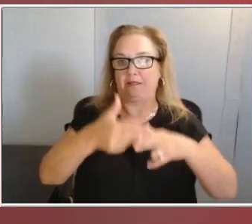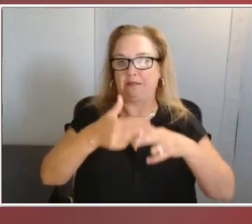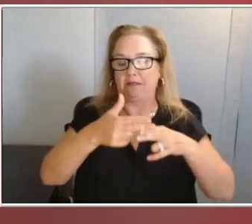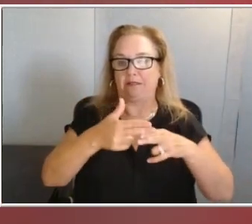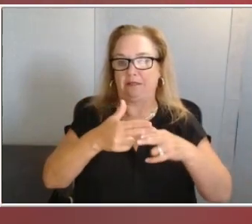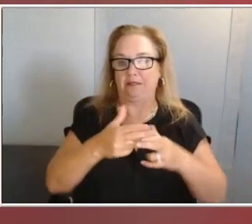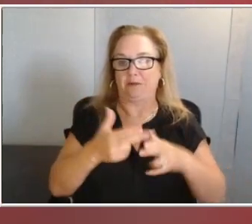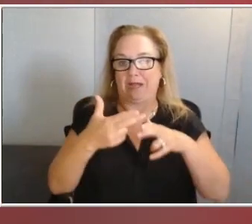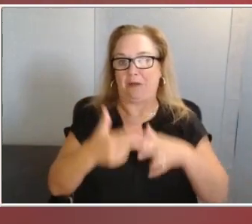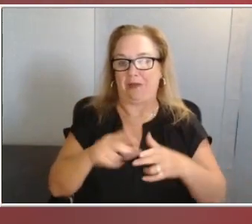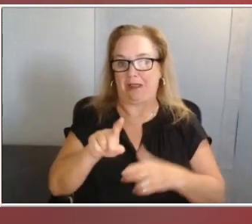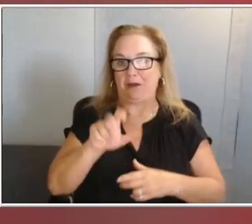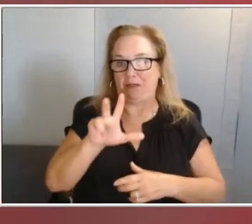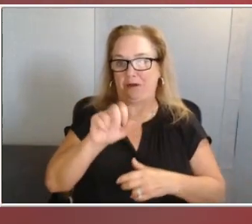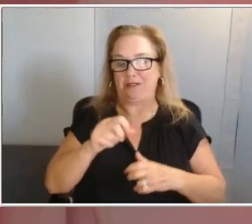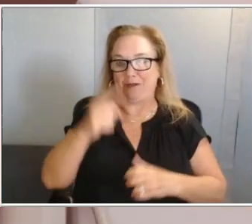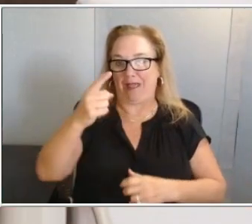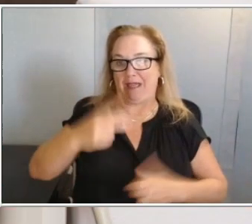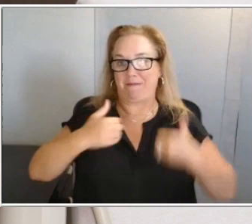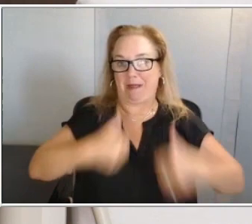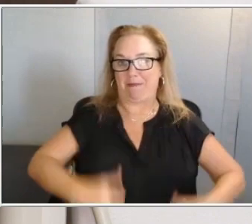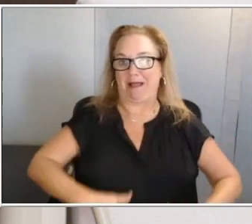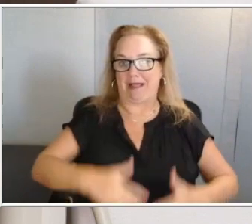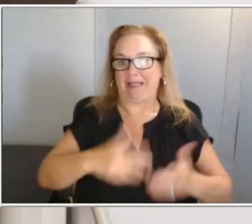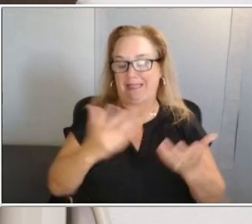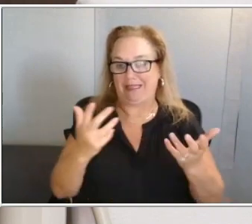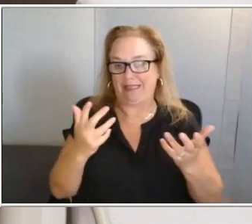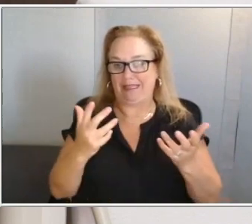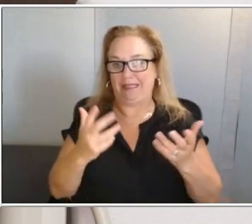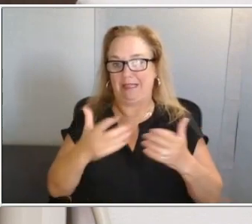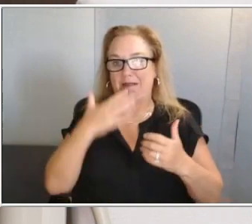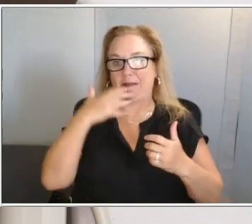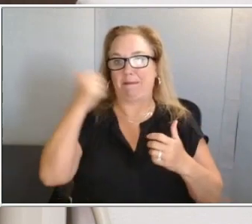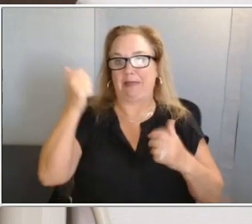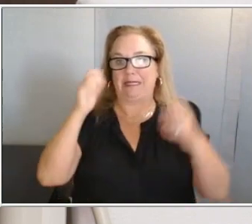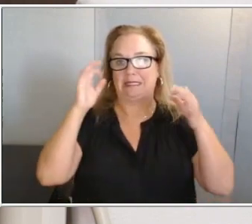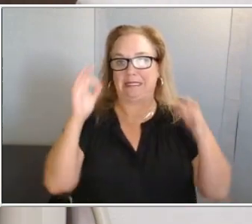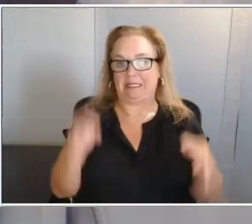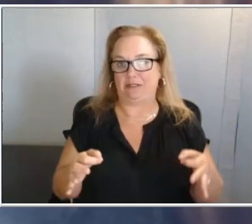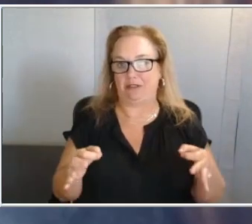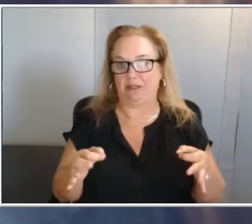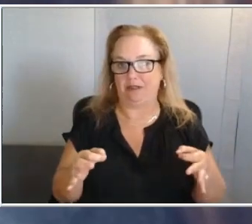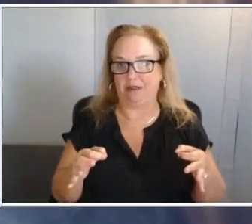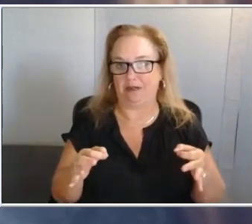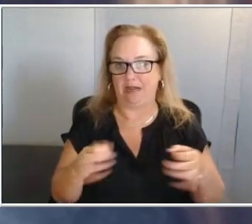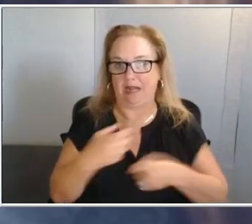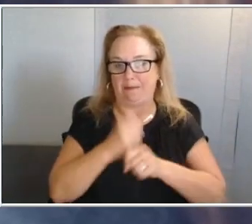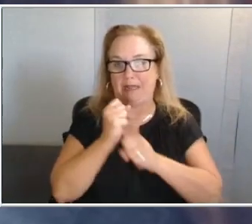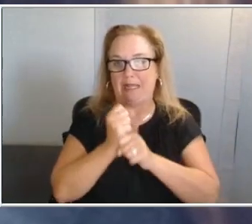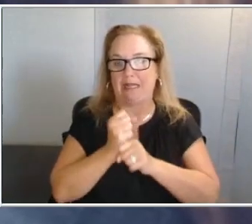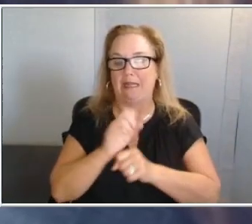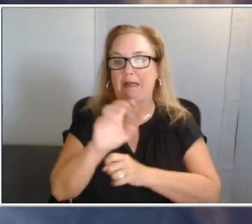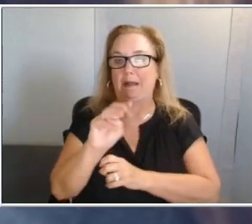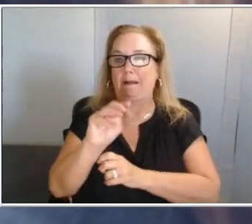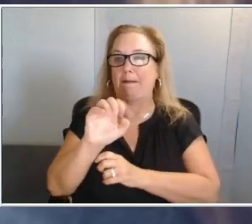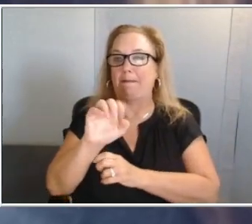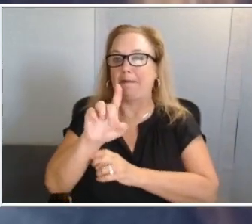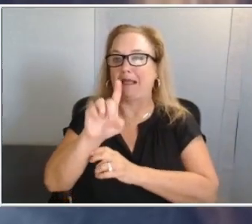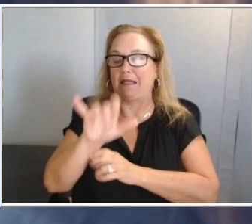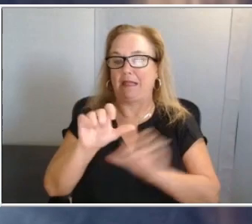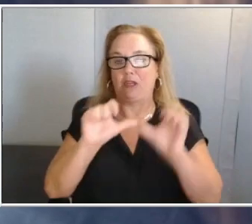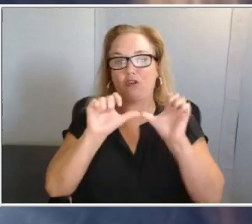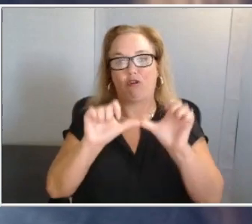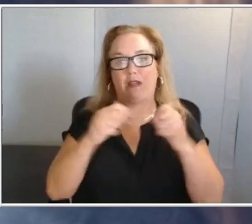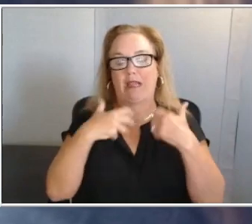now, so half me disappeared. It was the best decision ever. Melody's chronic health conditions